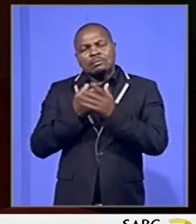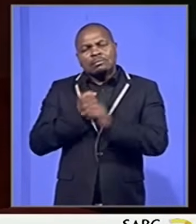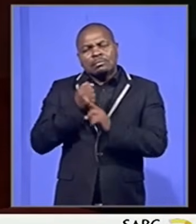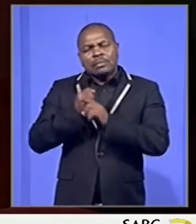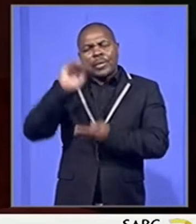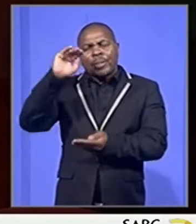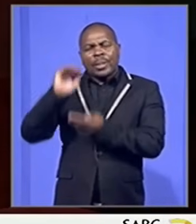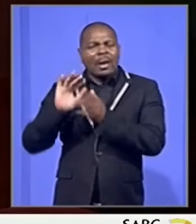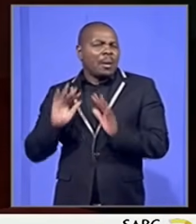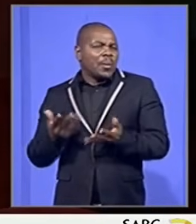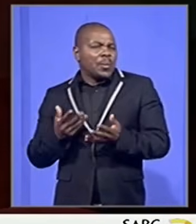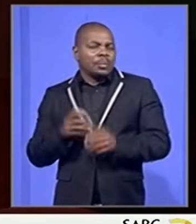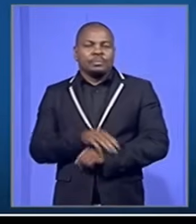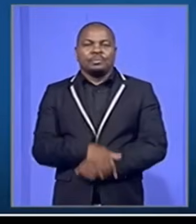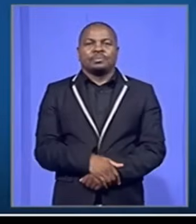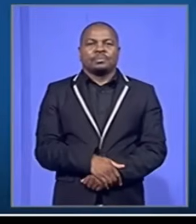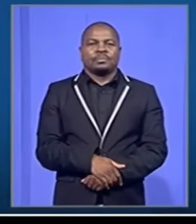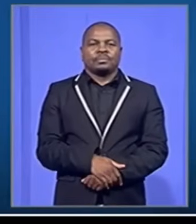nageng.